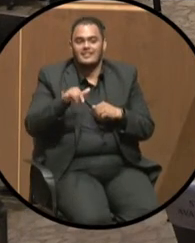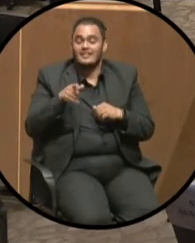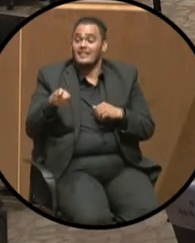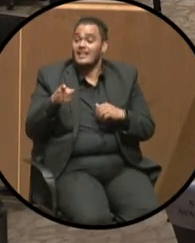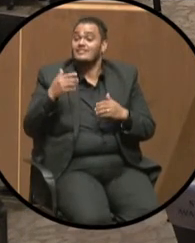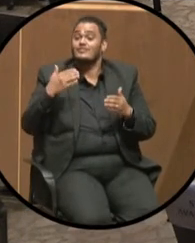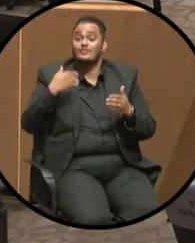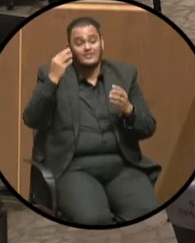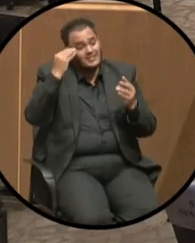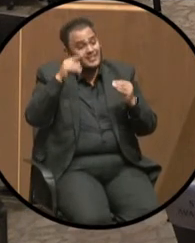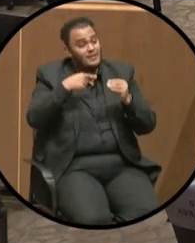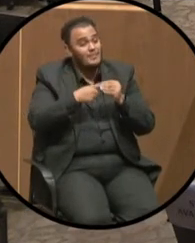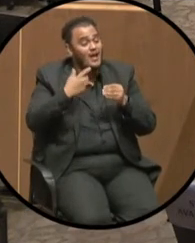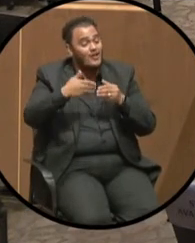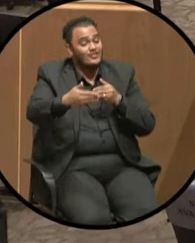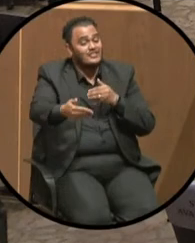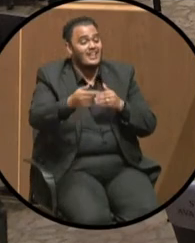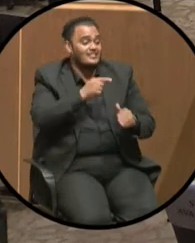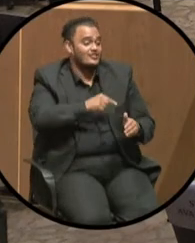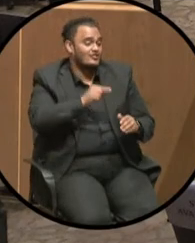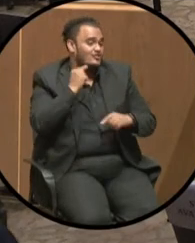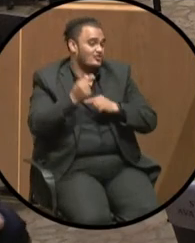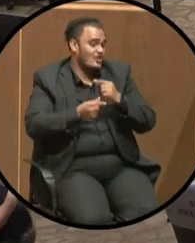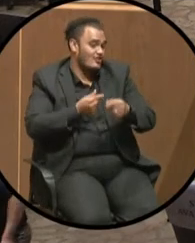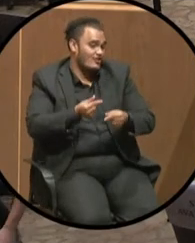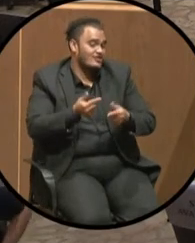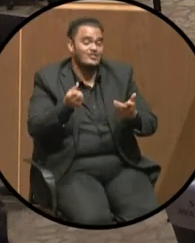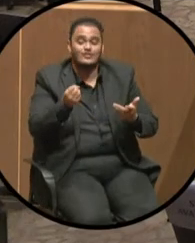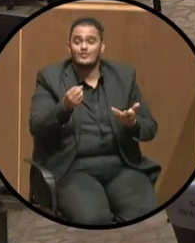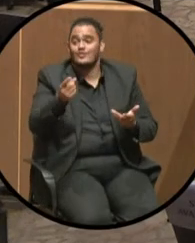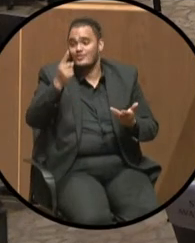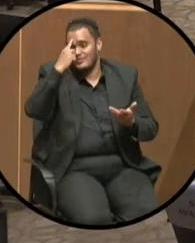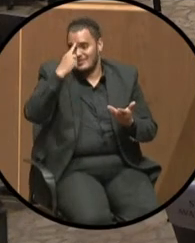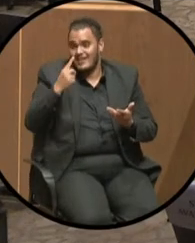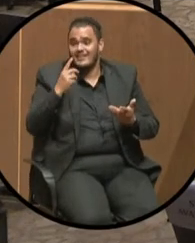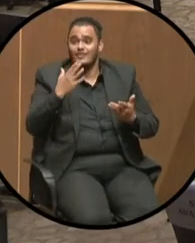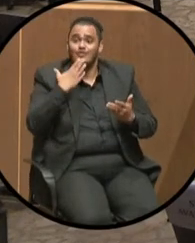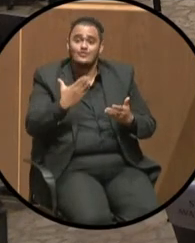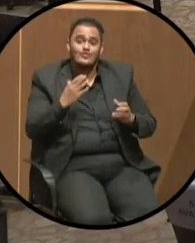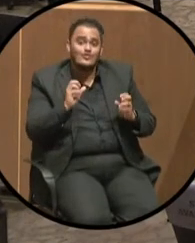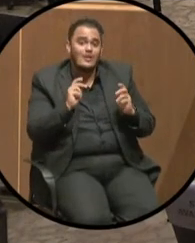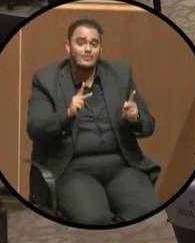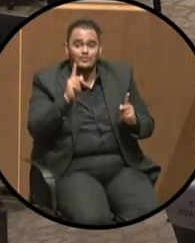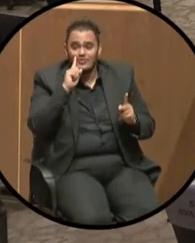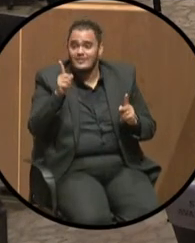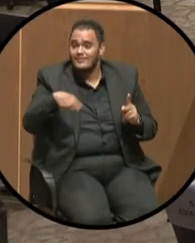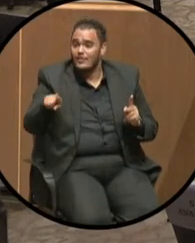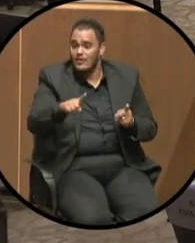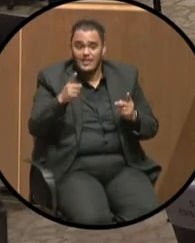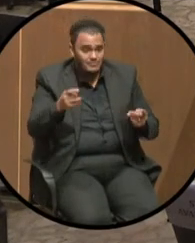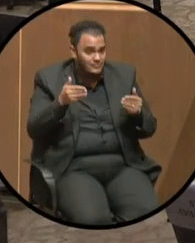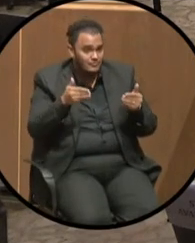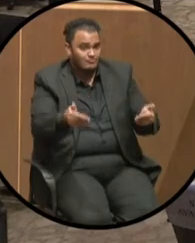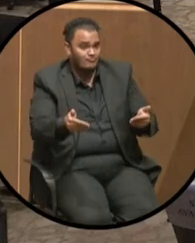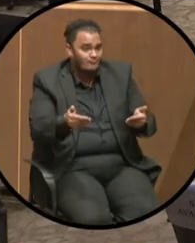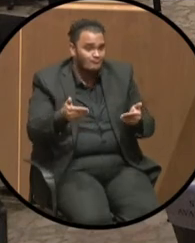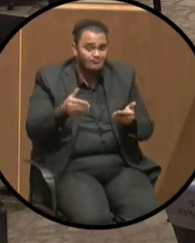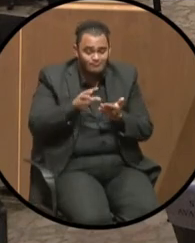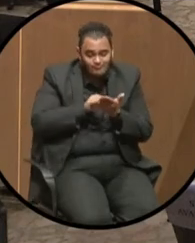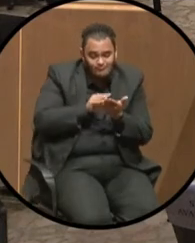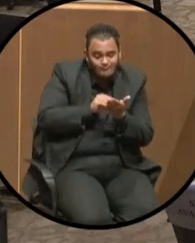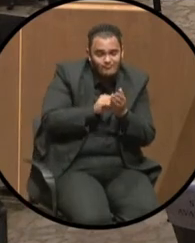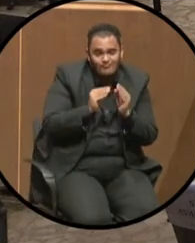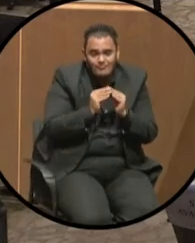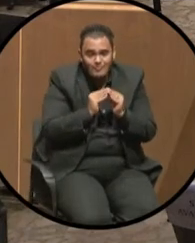generation. And some people that you think, it would be good idea to give, a good opportunity for them to get their feet wet and to learn a little bit